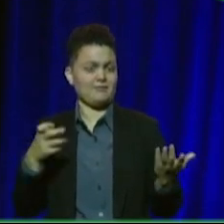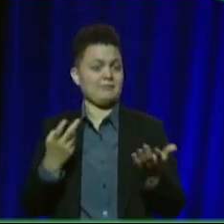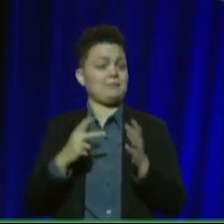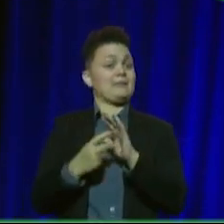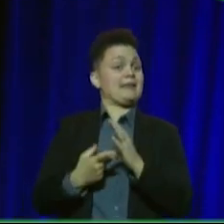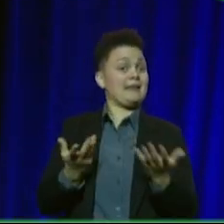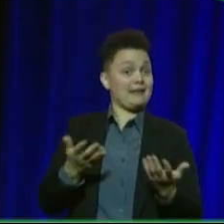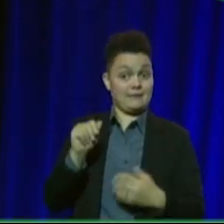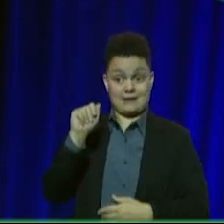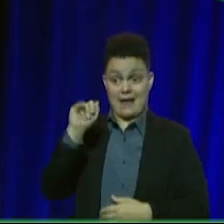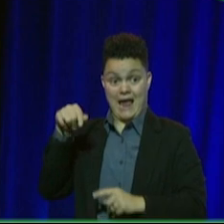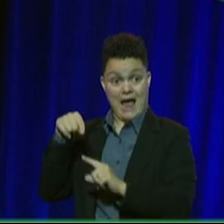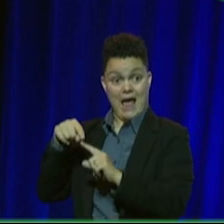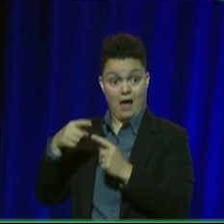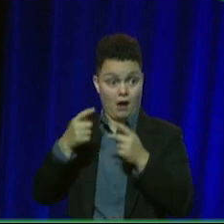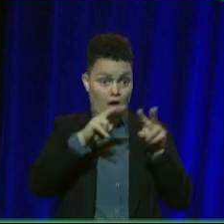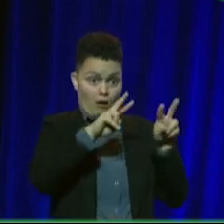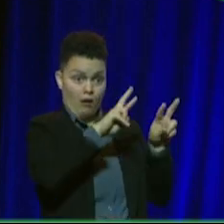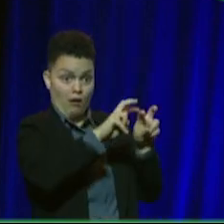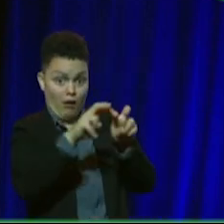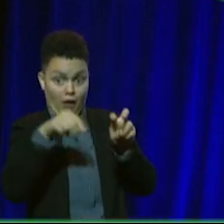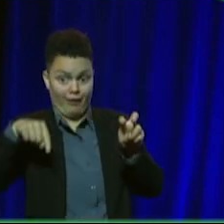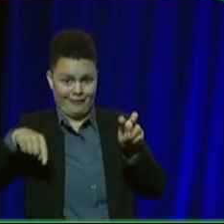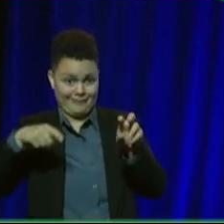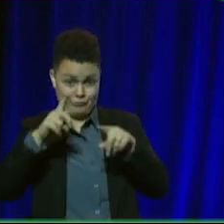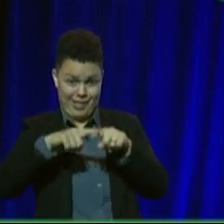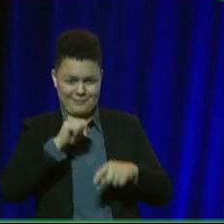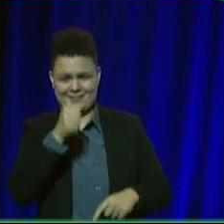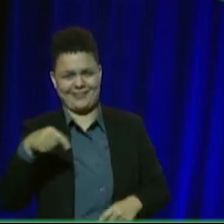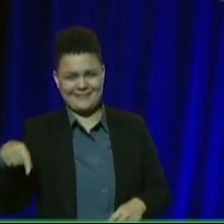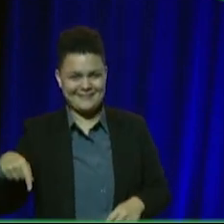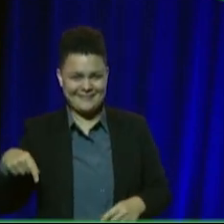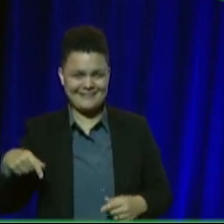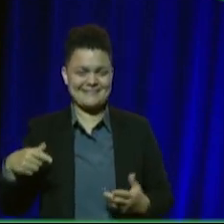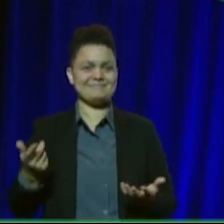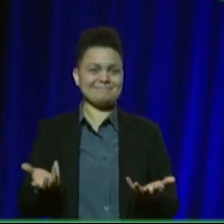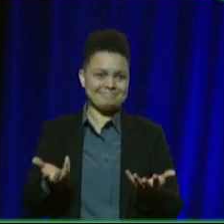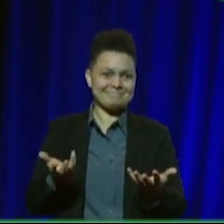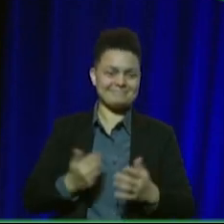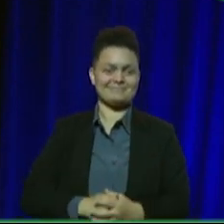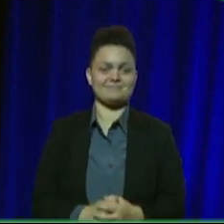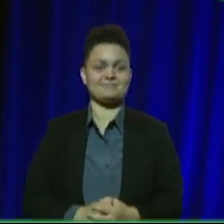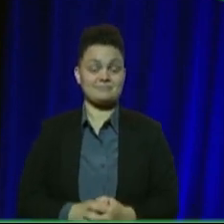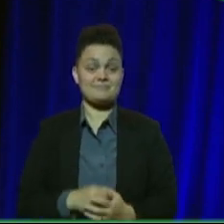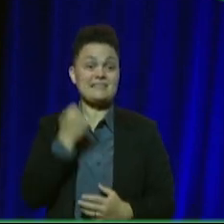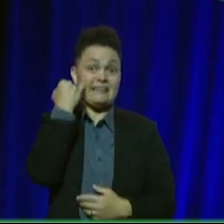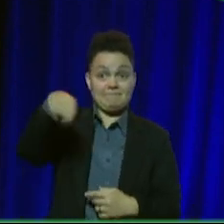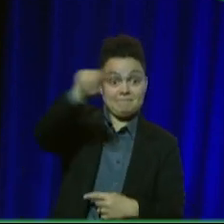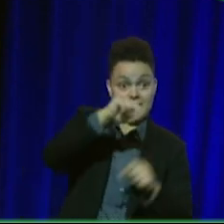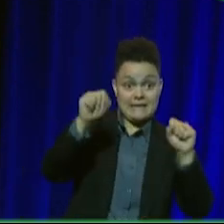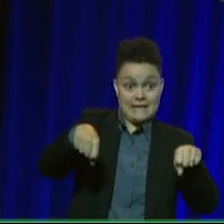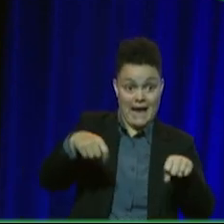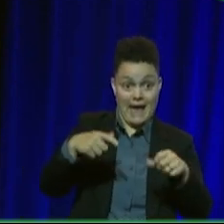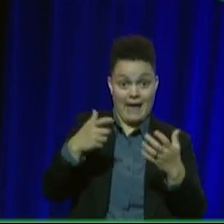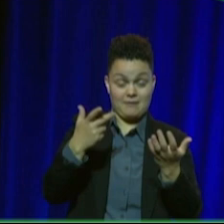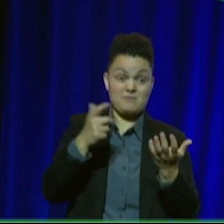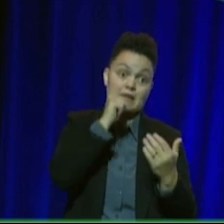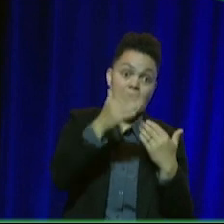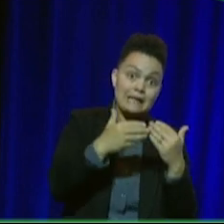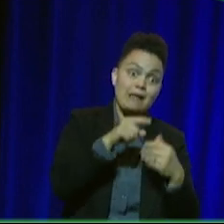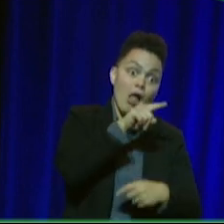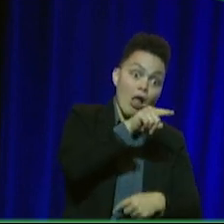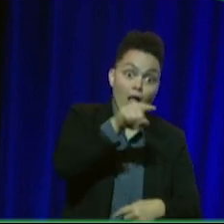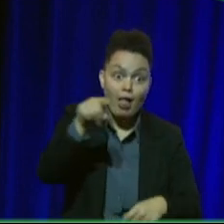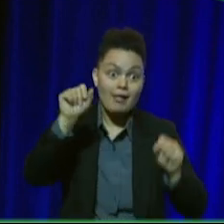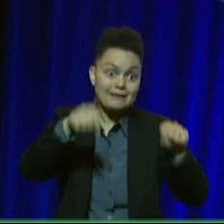But, if you can do it, it's not easy to do it, but if you can do it, if you give it a big training set,